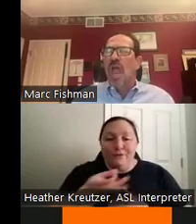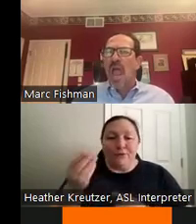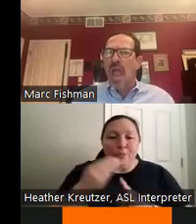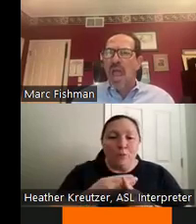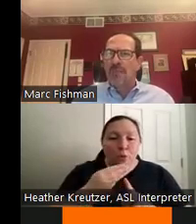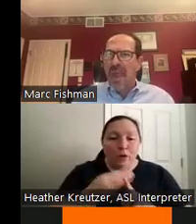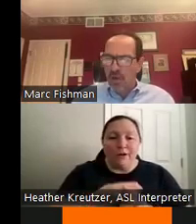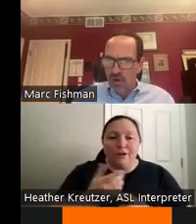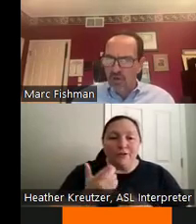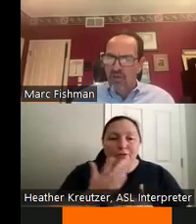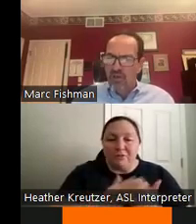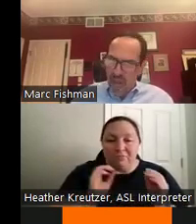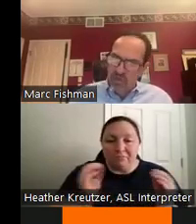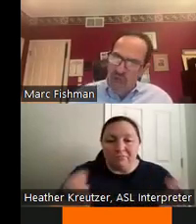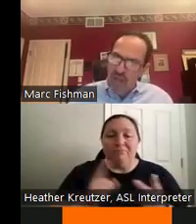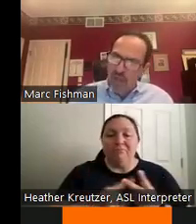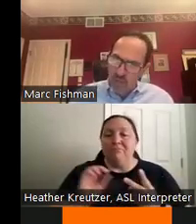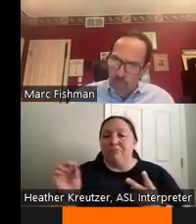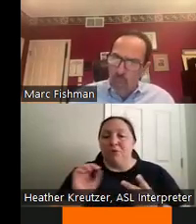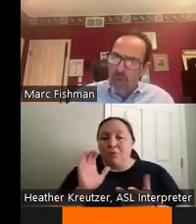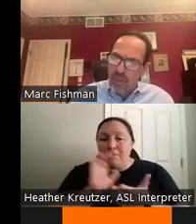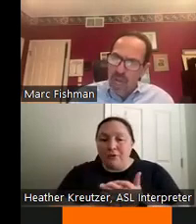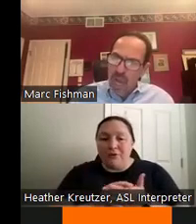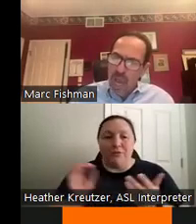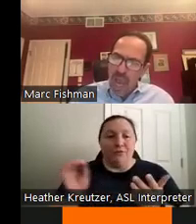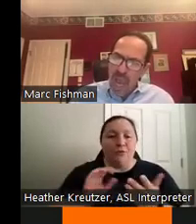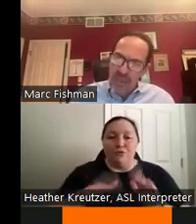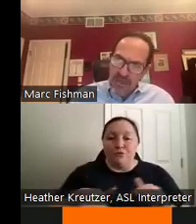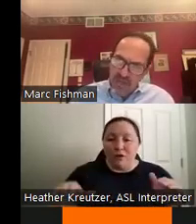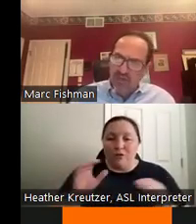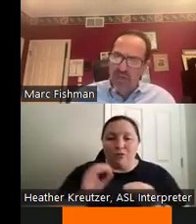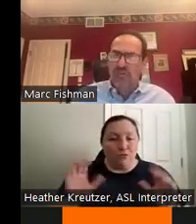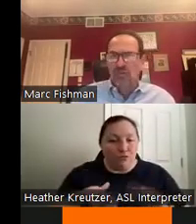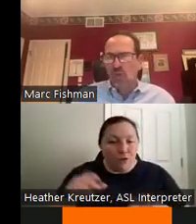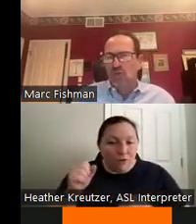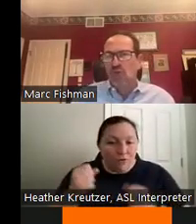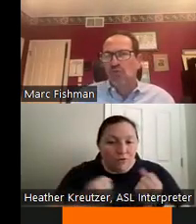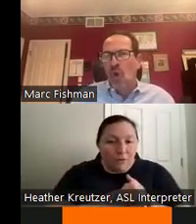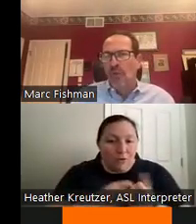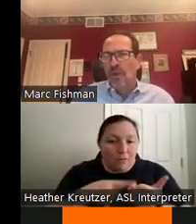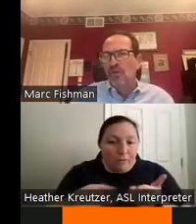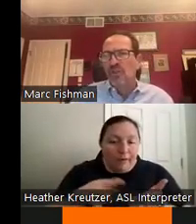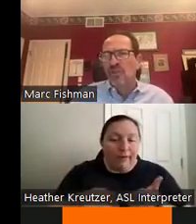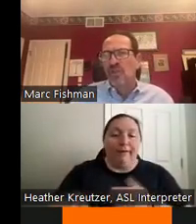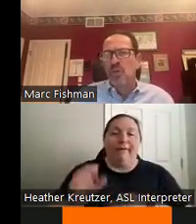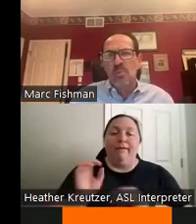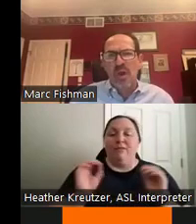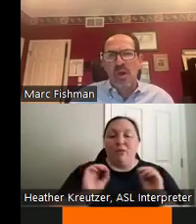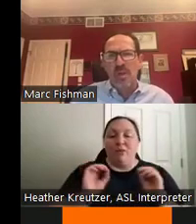careers and marriages and child support and the necessities of social role that are sensitive to